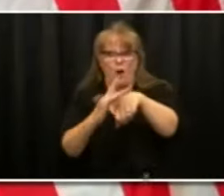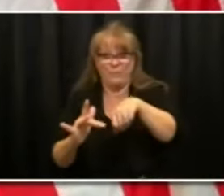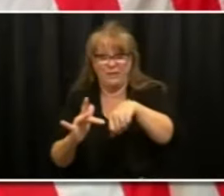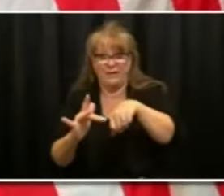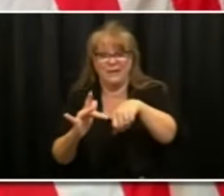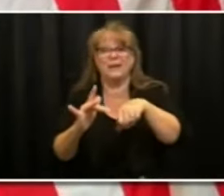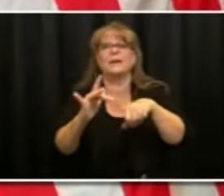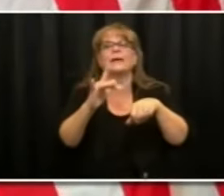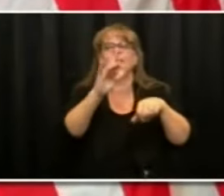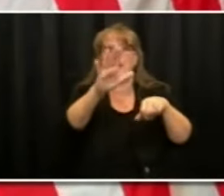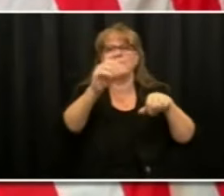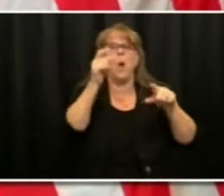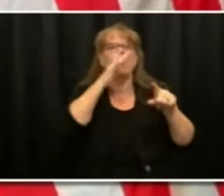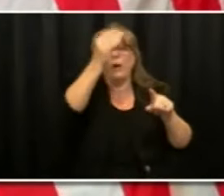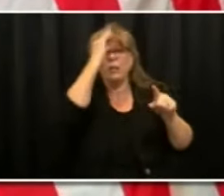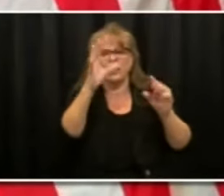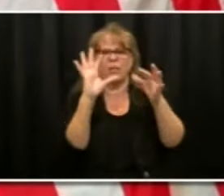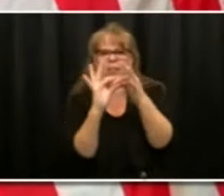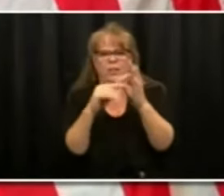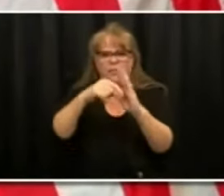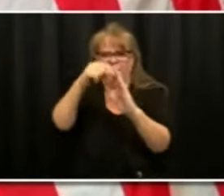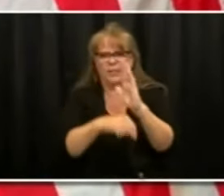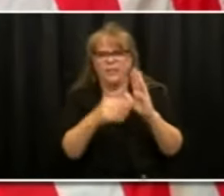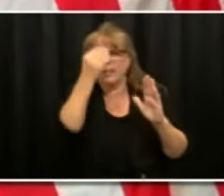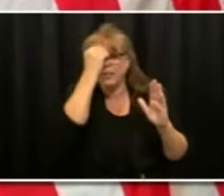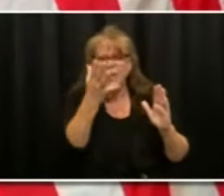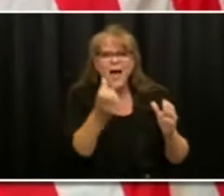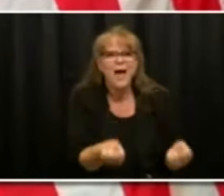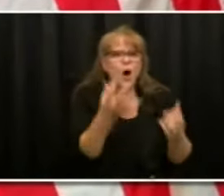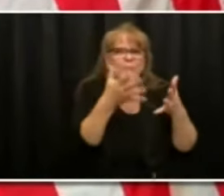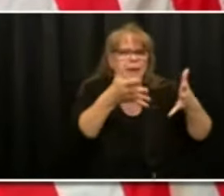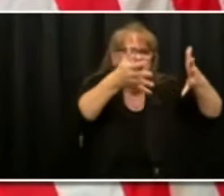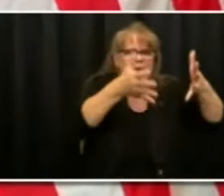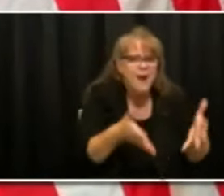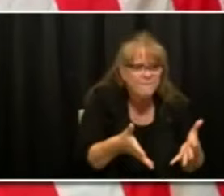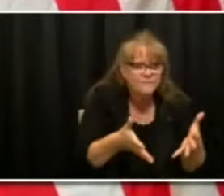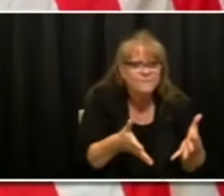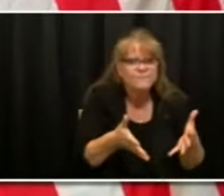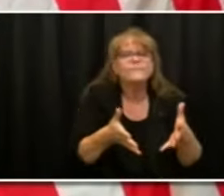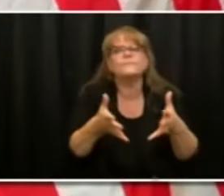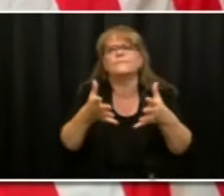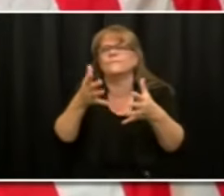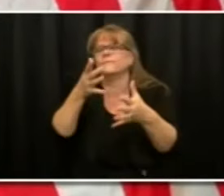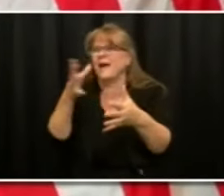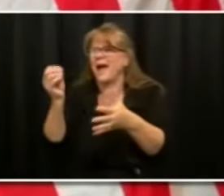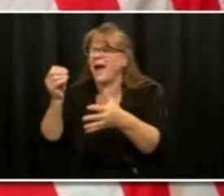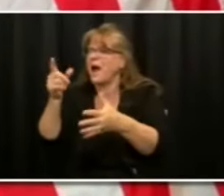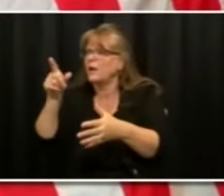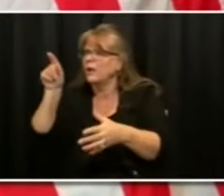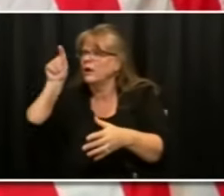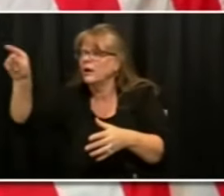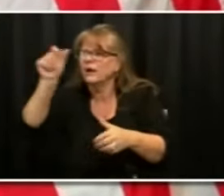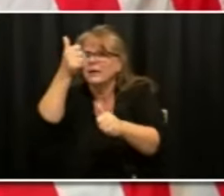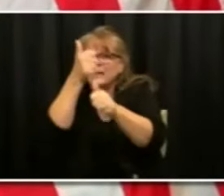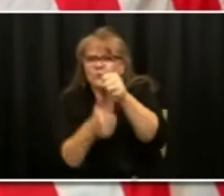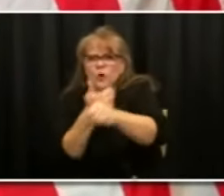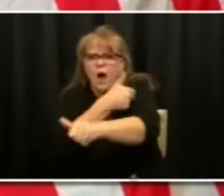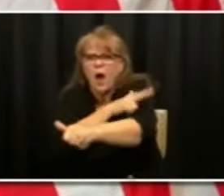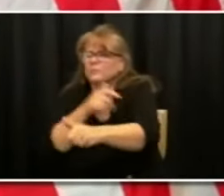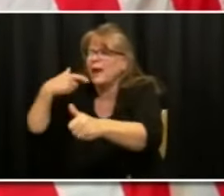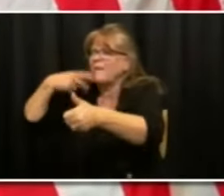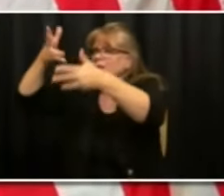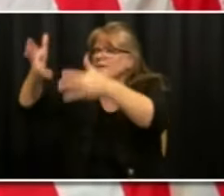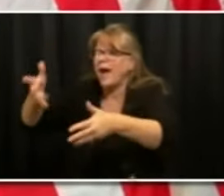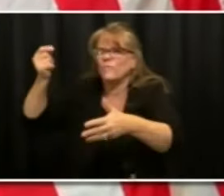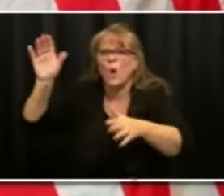week in an extended update about hospital capacity. But right now, if you look at it, 417 out of 1,800 beds,